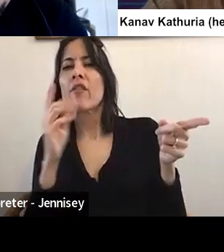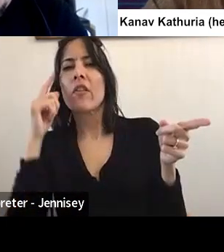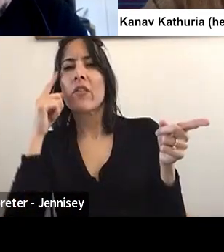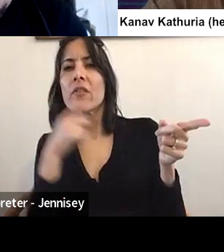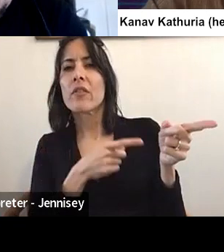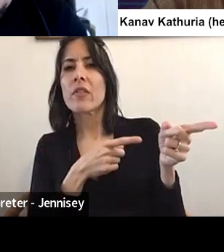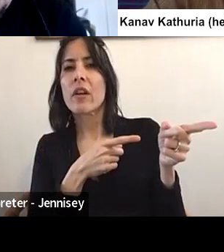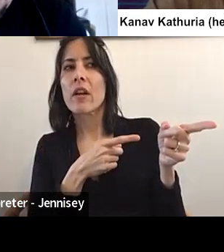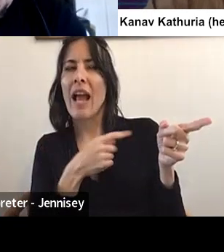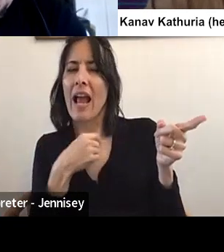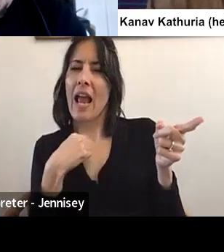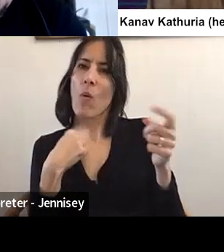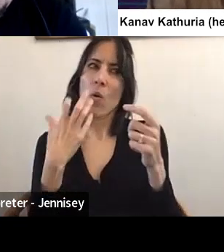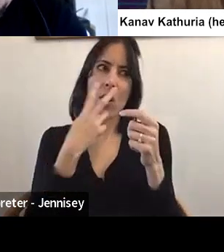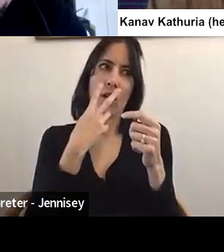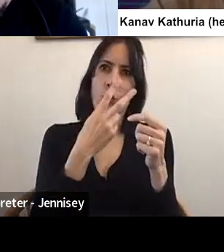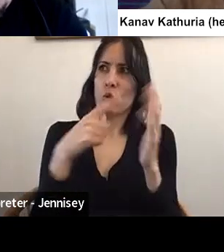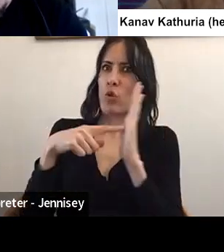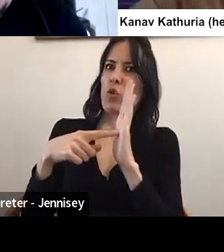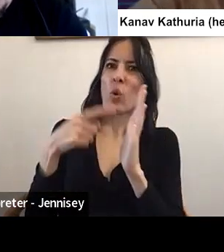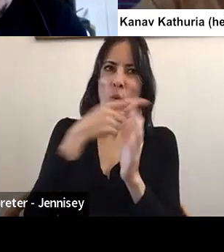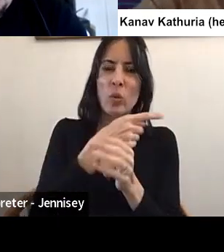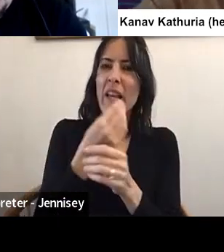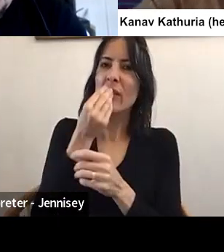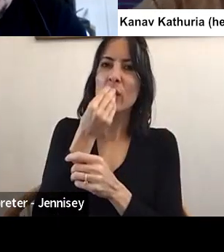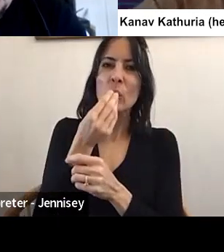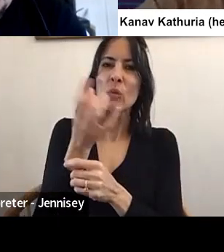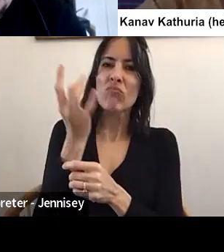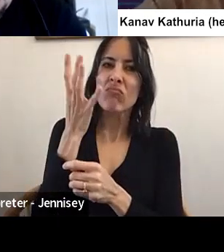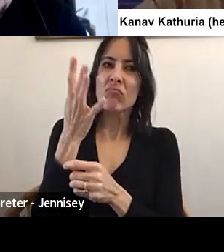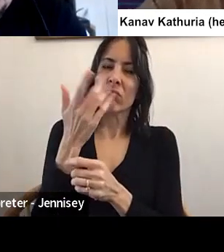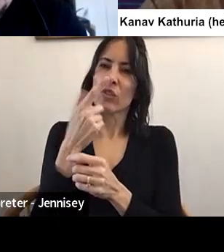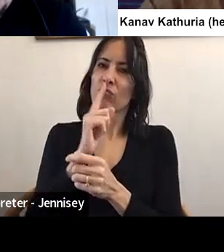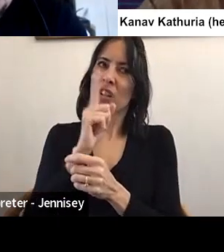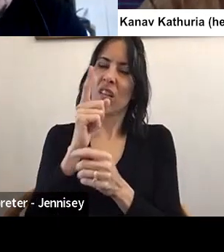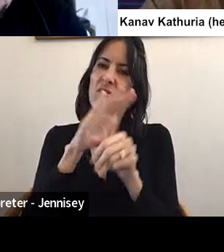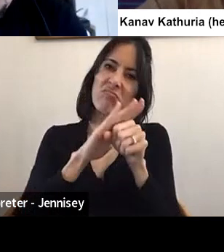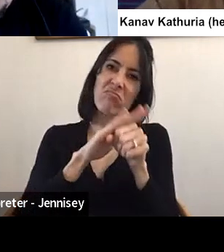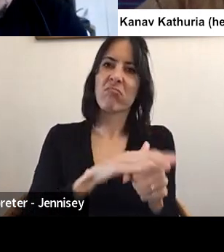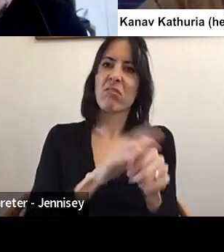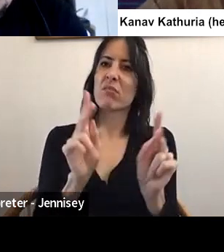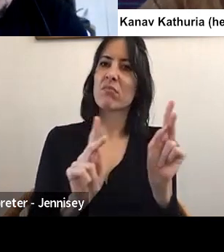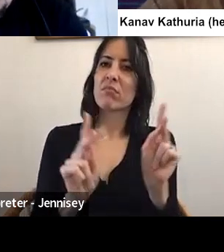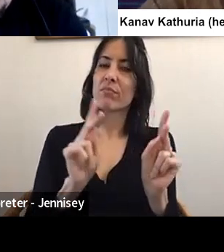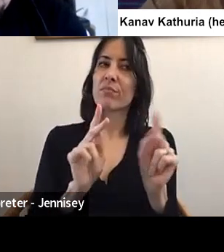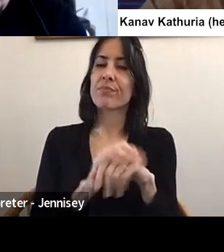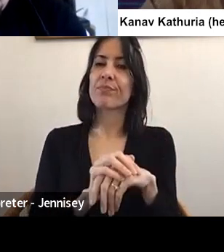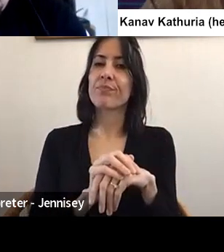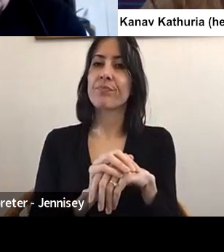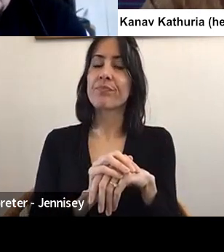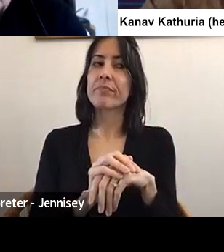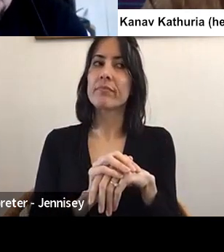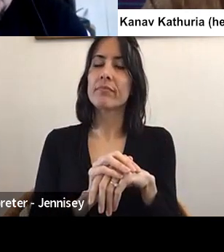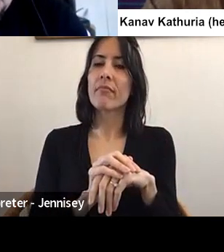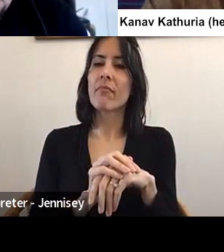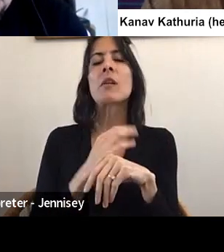that we really wanted to emphasize and draw out. I think the second thing I'll say is that in addition to conditions on the inside, we focus on